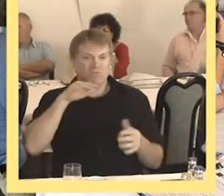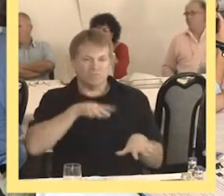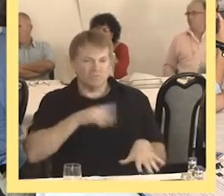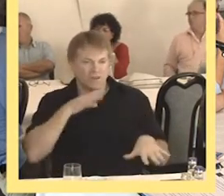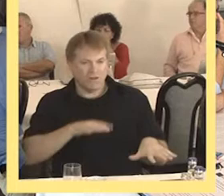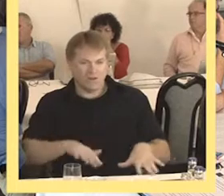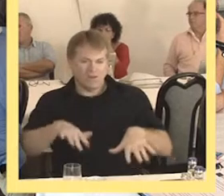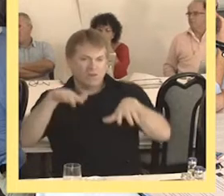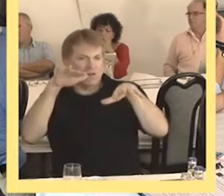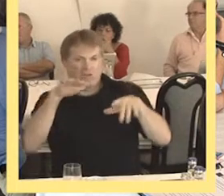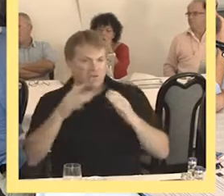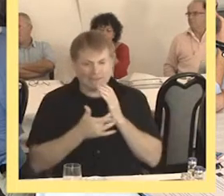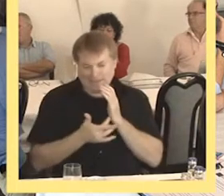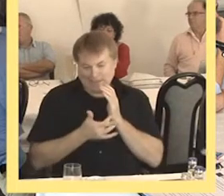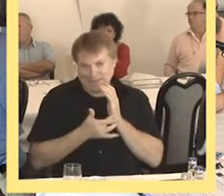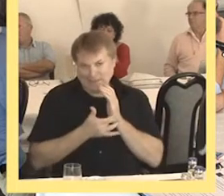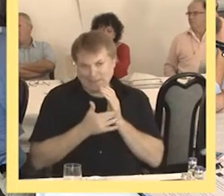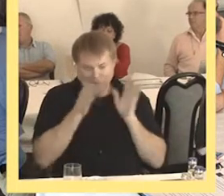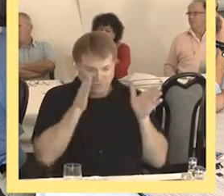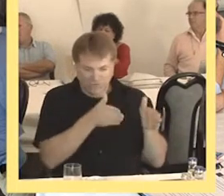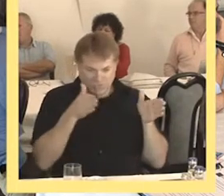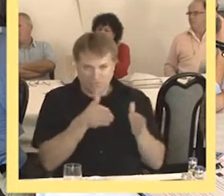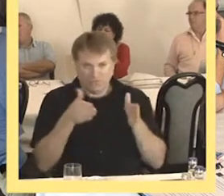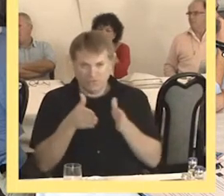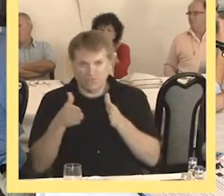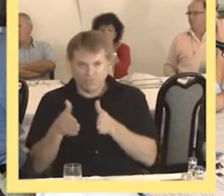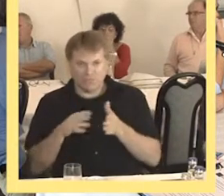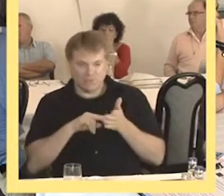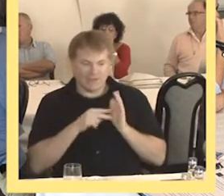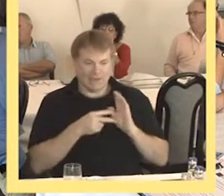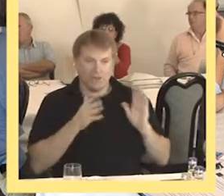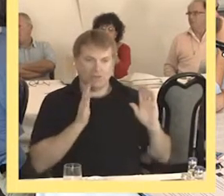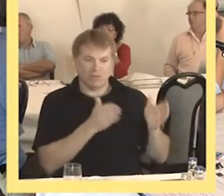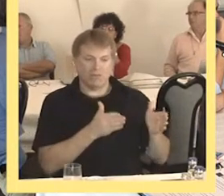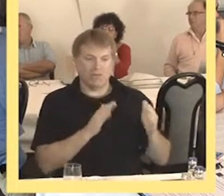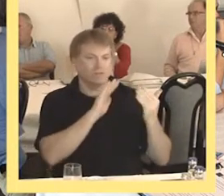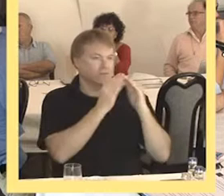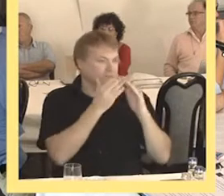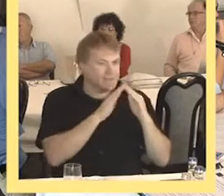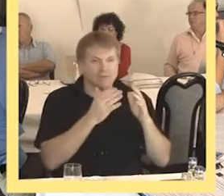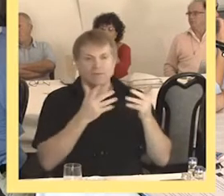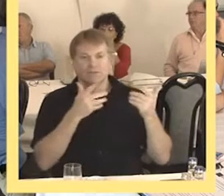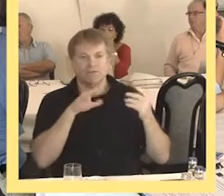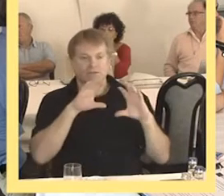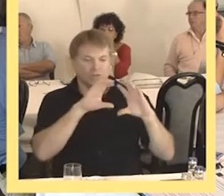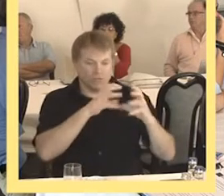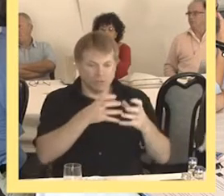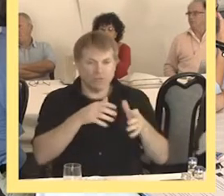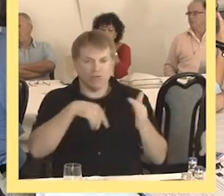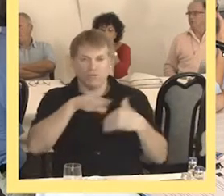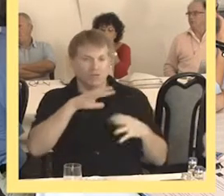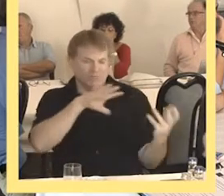floods? And what do we do with communities and cities in case of